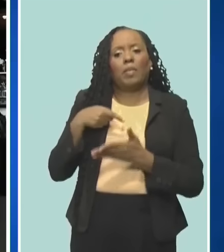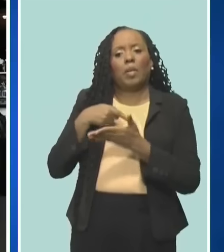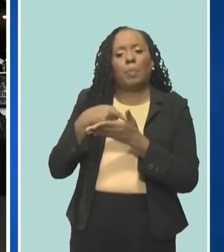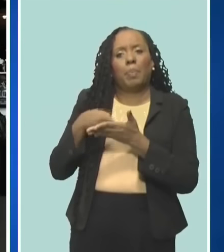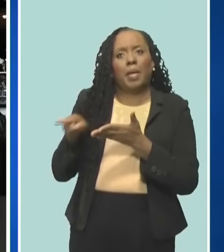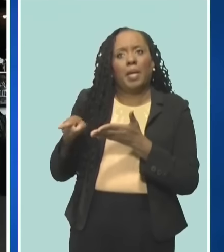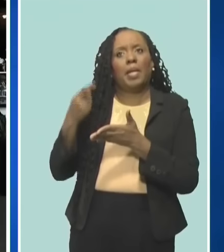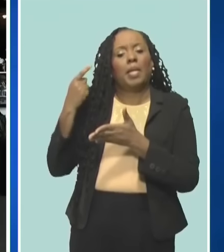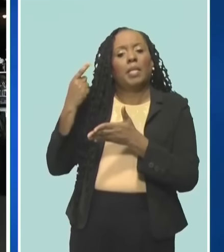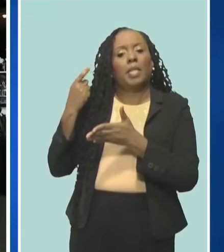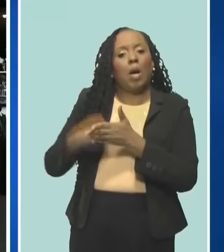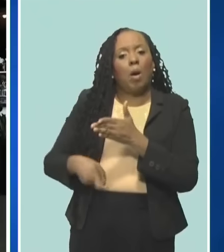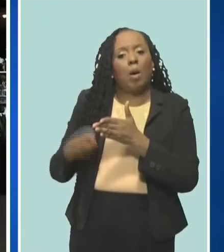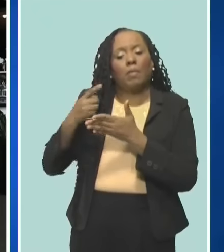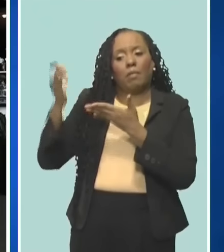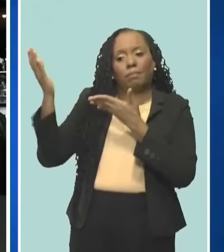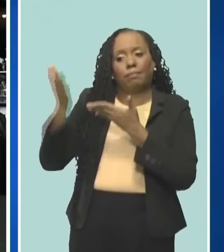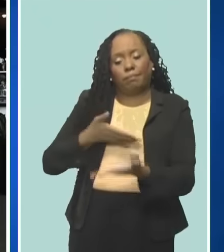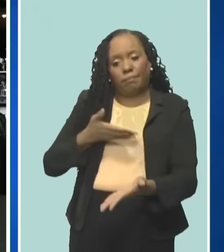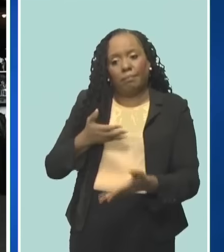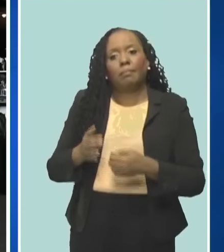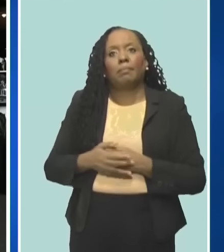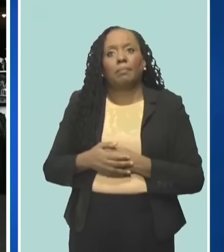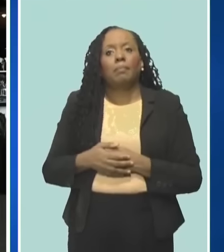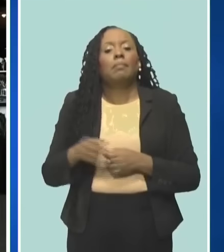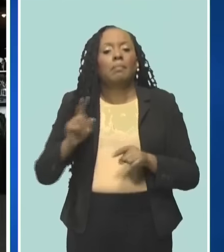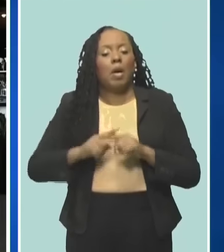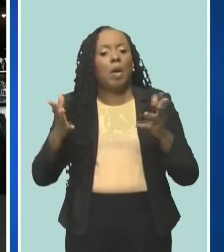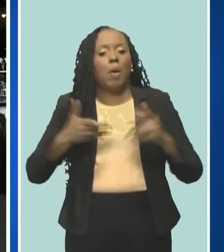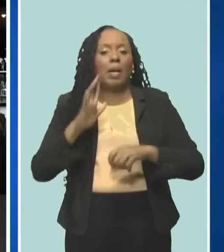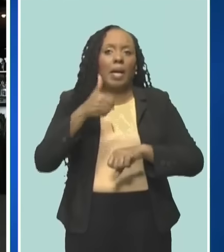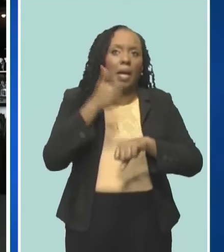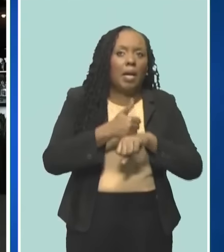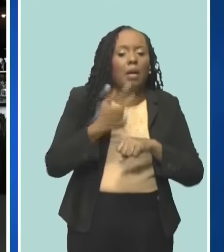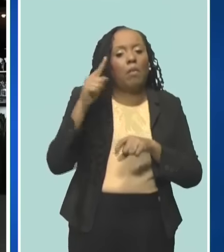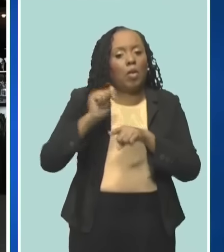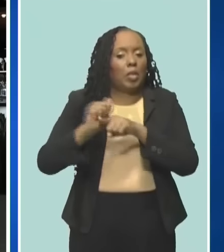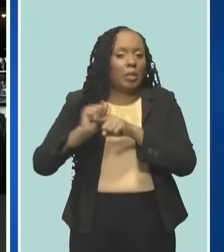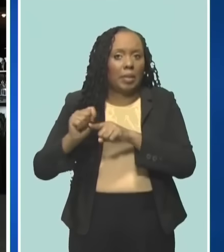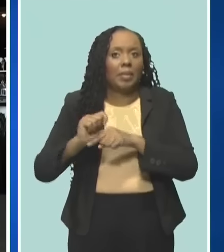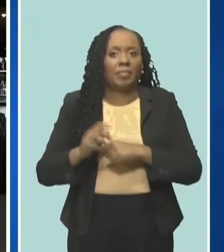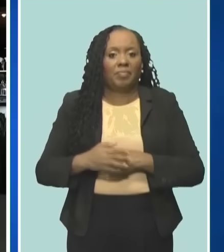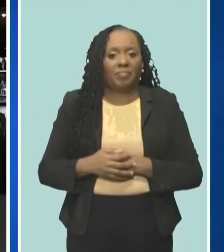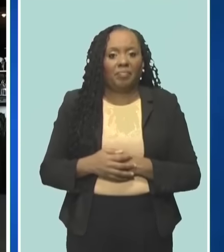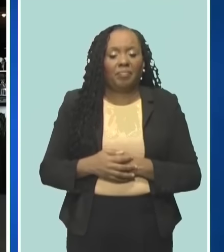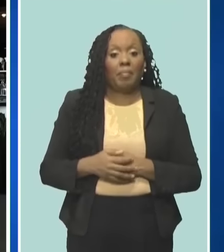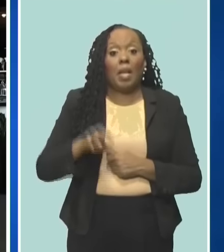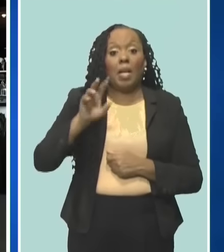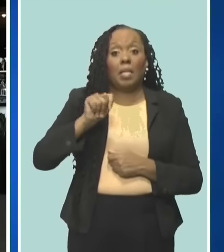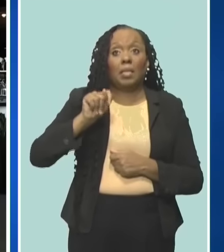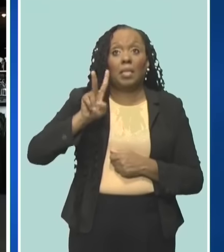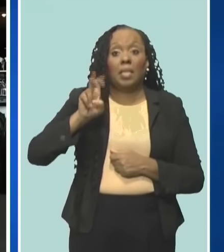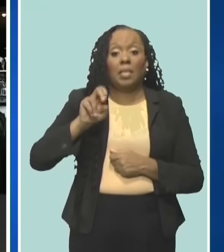now to set up so that the institutions can access this training. Executive Director of the TVET Council, Henderson Eastman, says